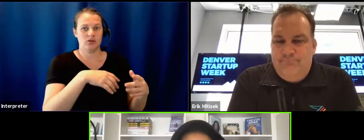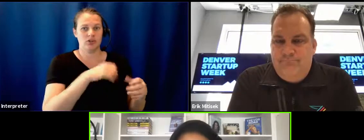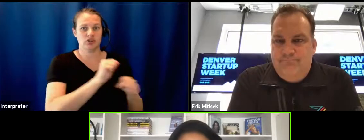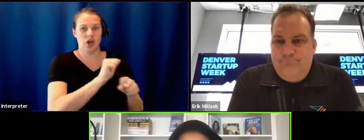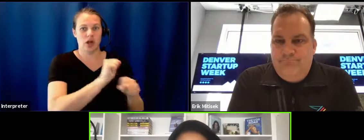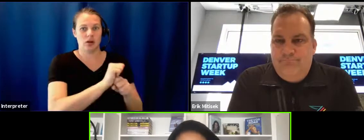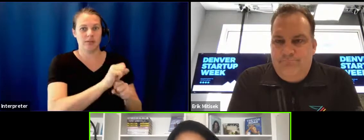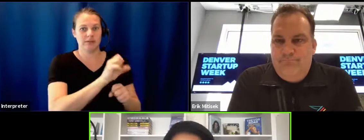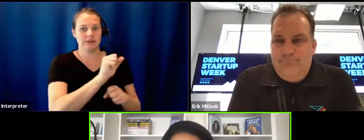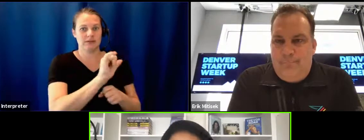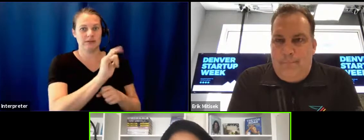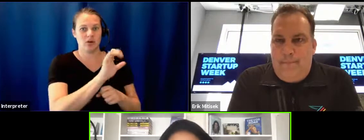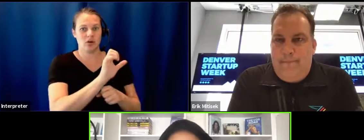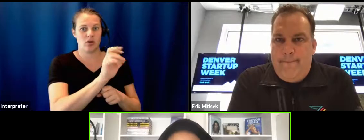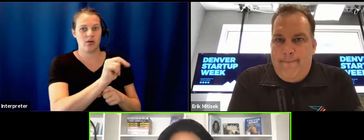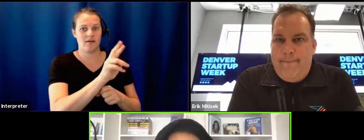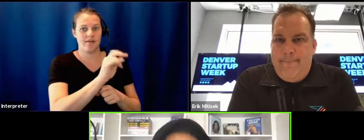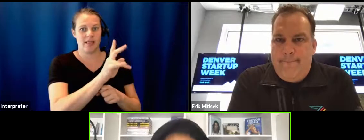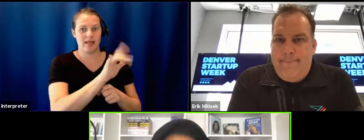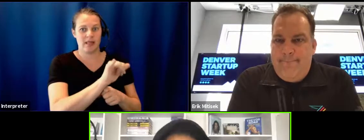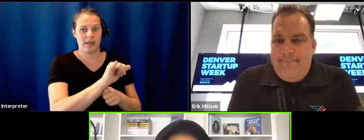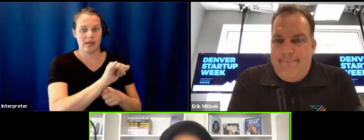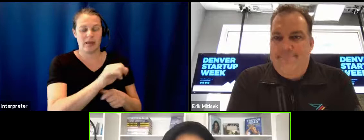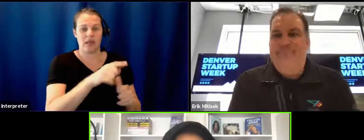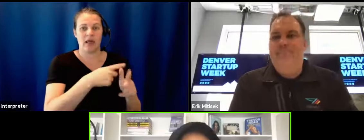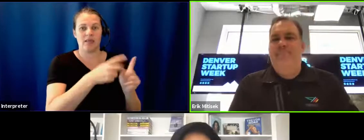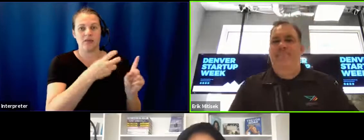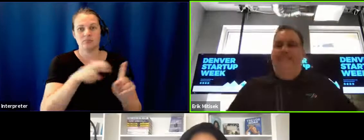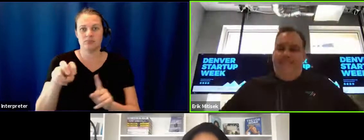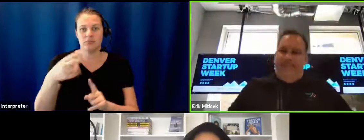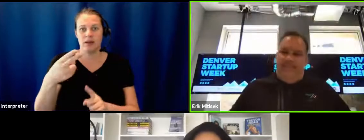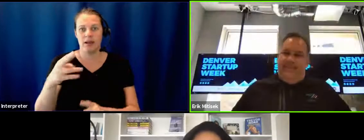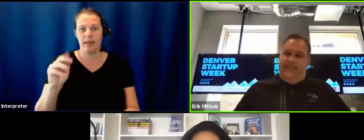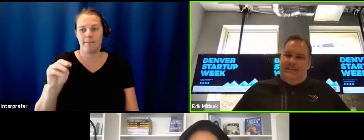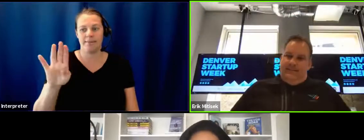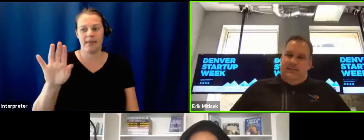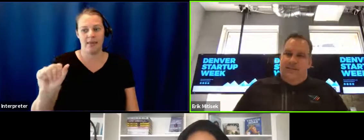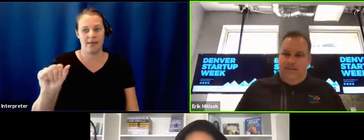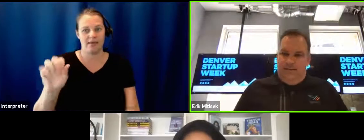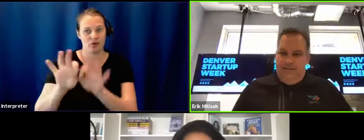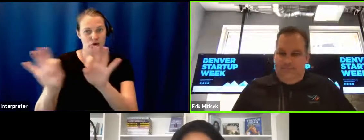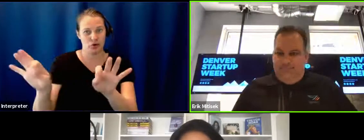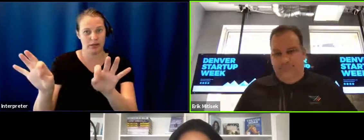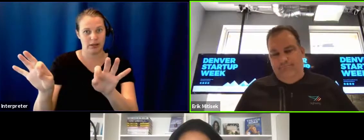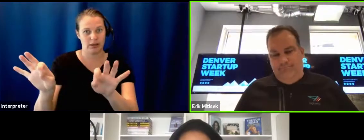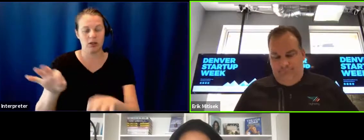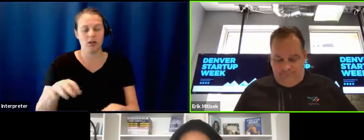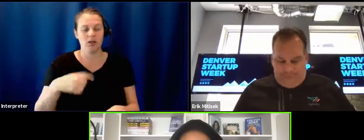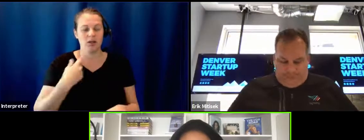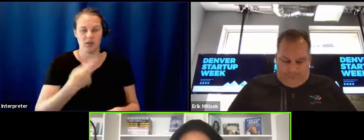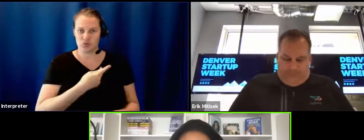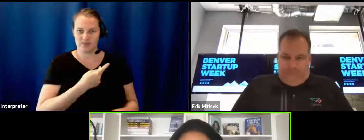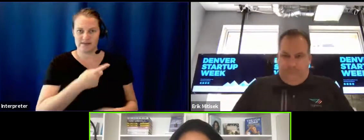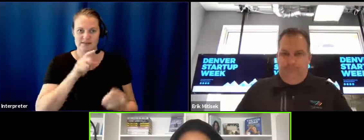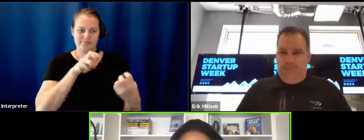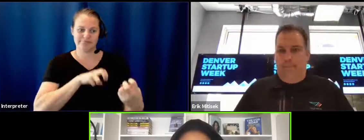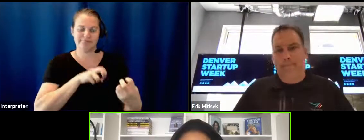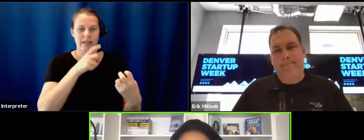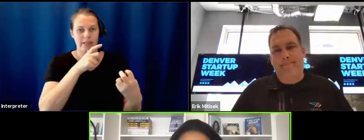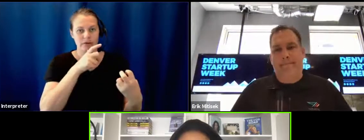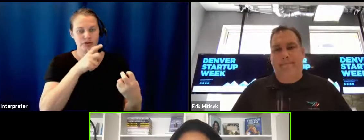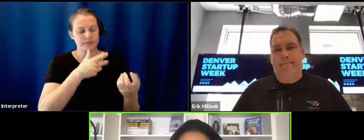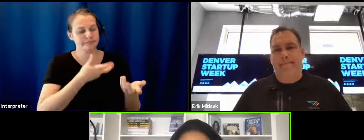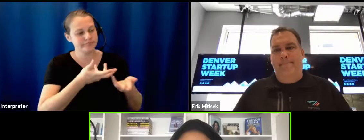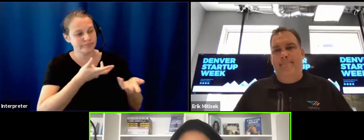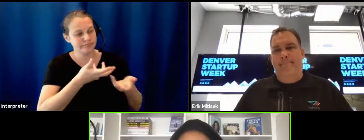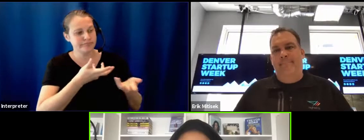couple of, like 3 years ago. We had lunch, we had an hour lunch in Los Angeles, and she was from San Francisco. And we had this lunch and we were talking